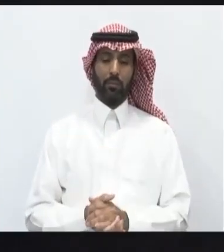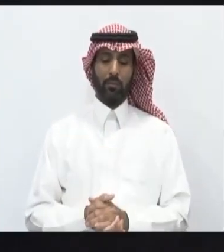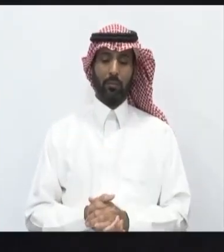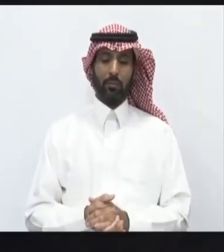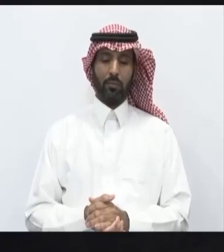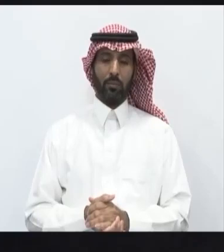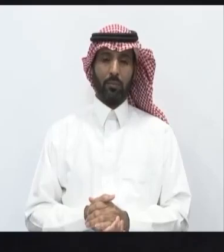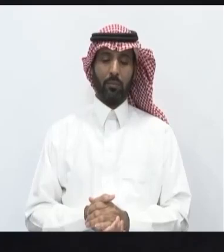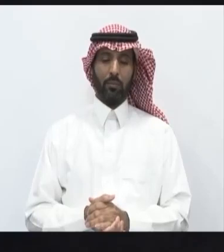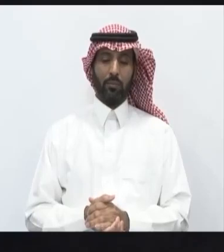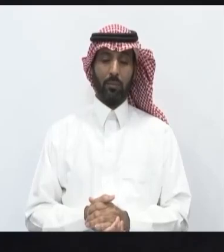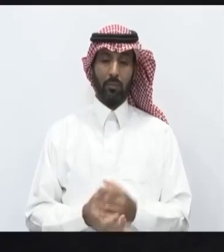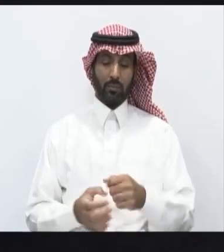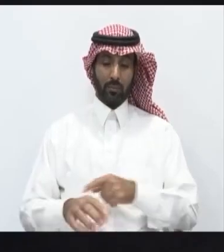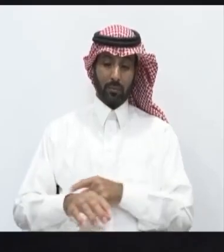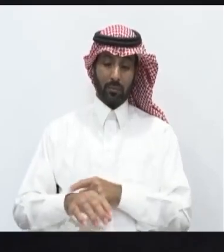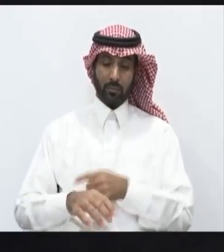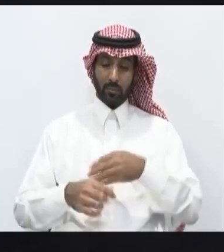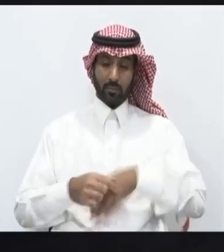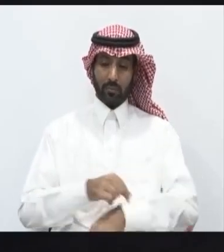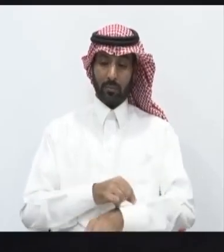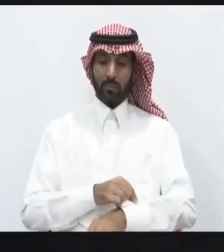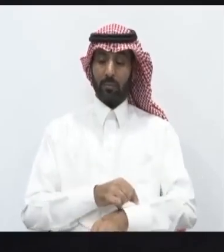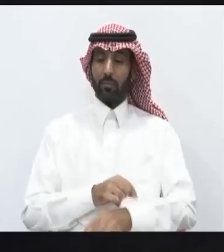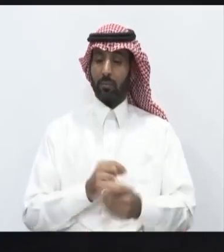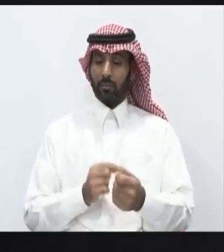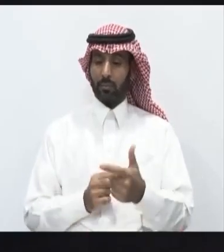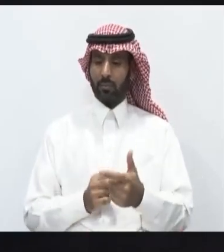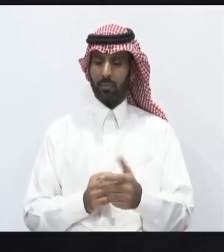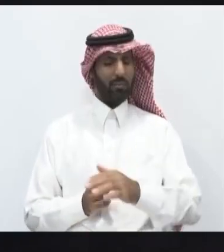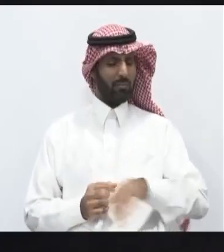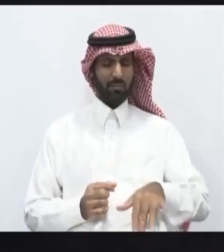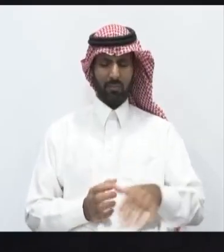safe. What about expensive boots? No,